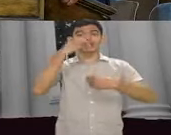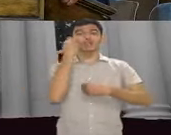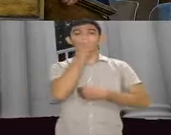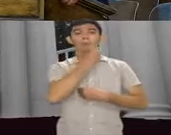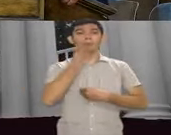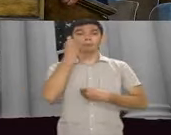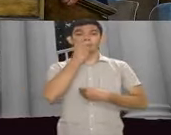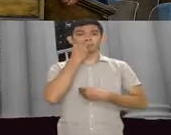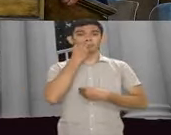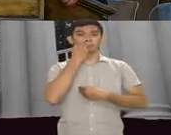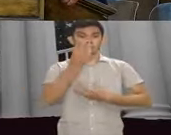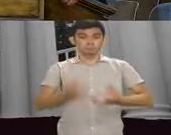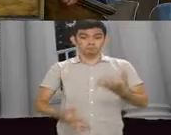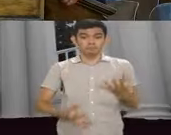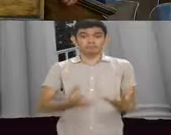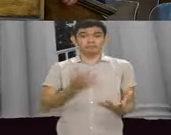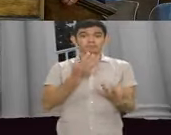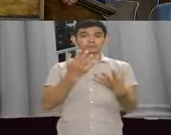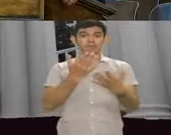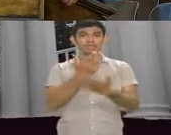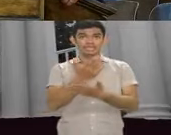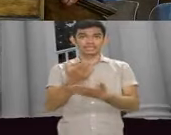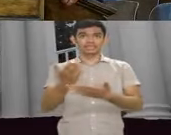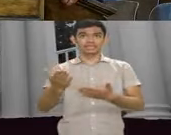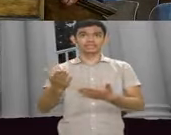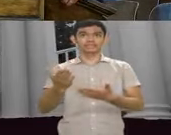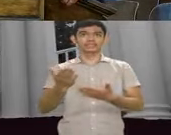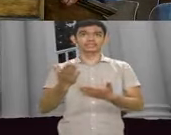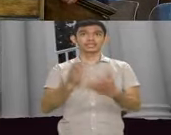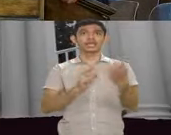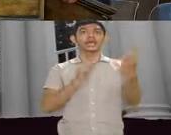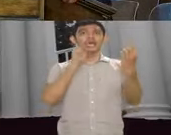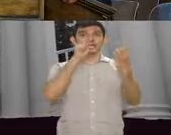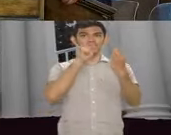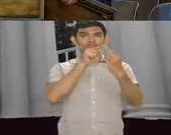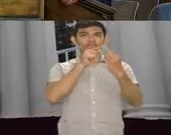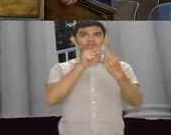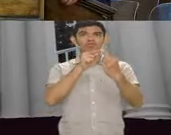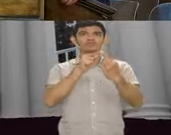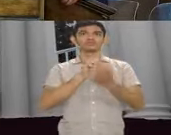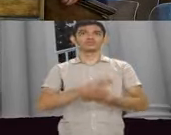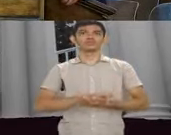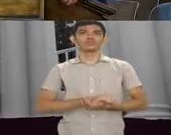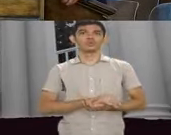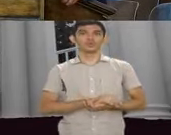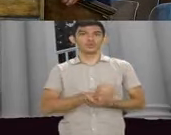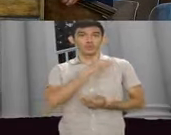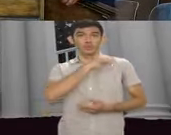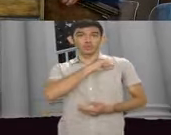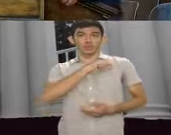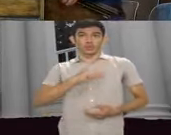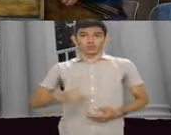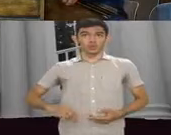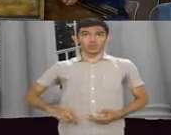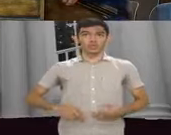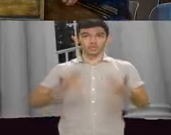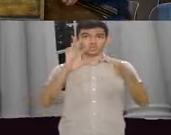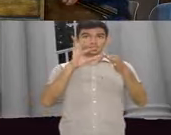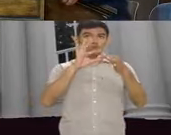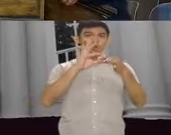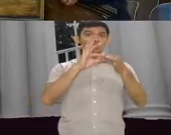mouth, to burn incense unto the what?" Okay. So, kaning Queen of Heaven, dugay na